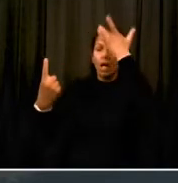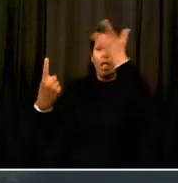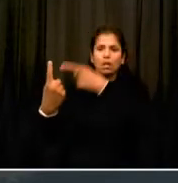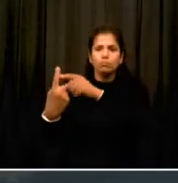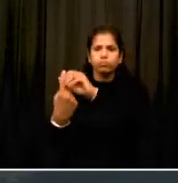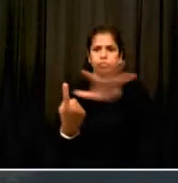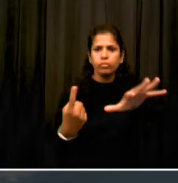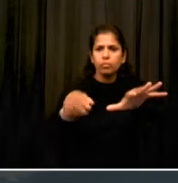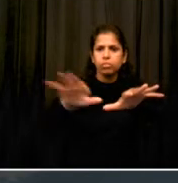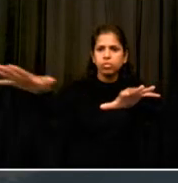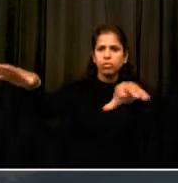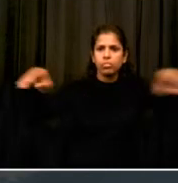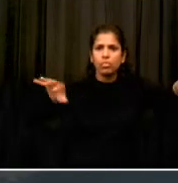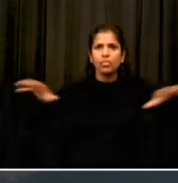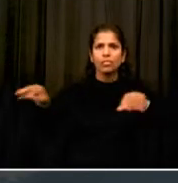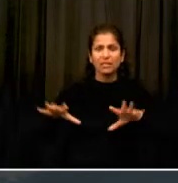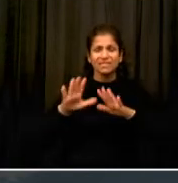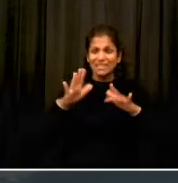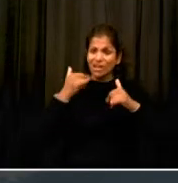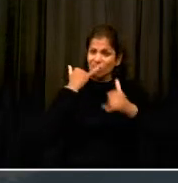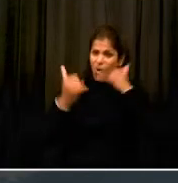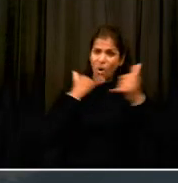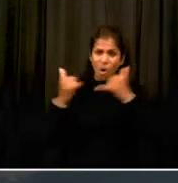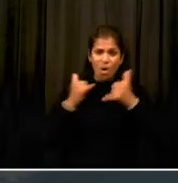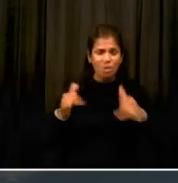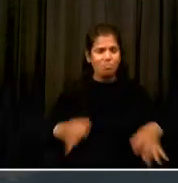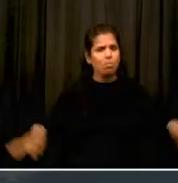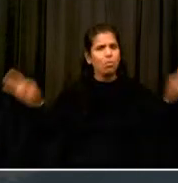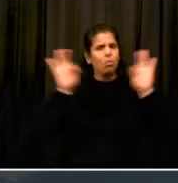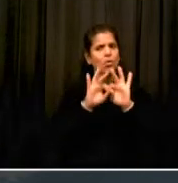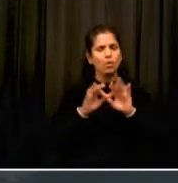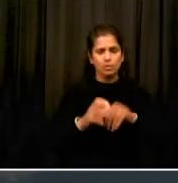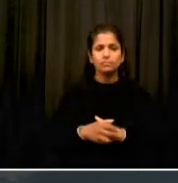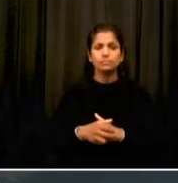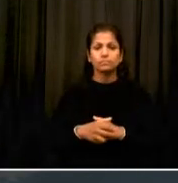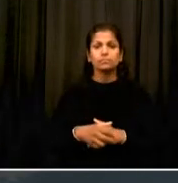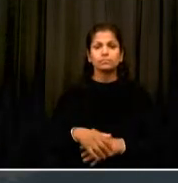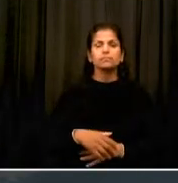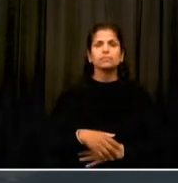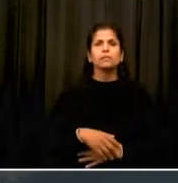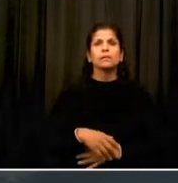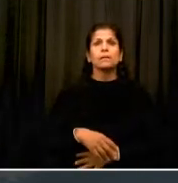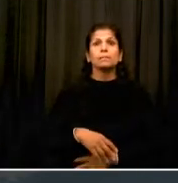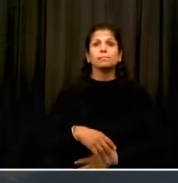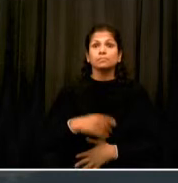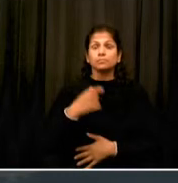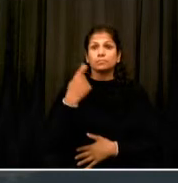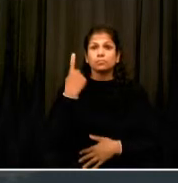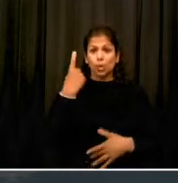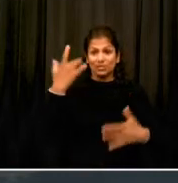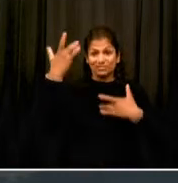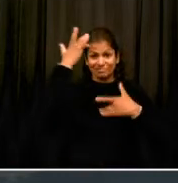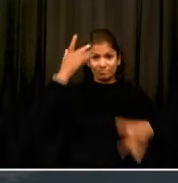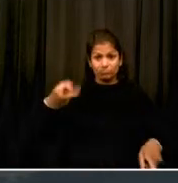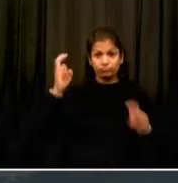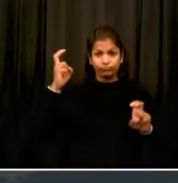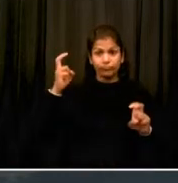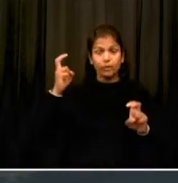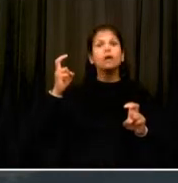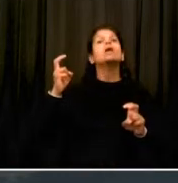Yorker each. Other models have shown that one infectious person or case can actually, with coronavirus,